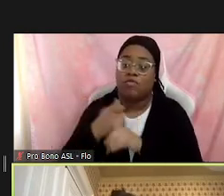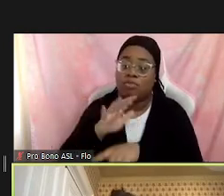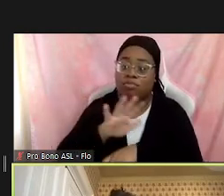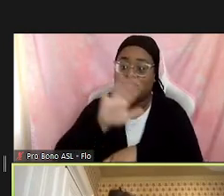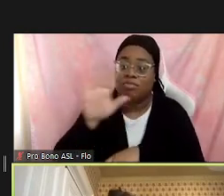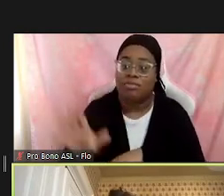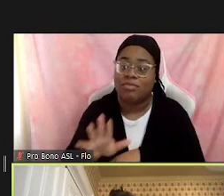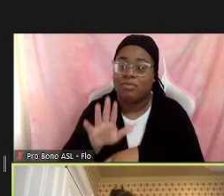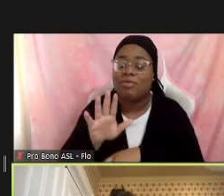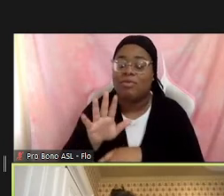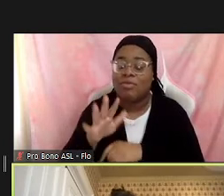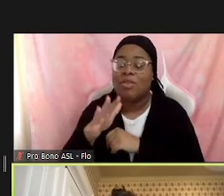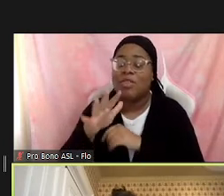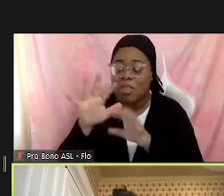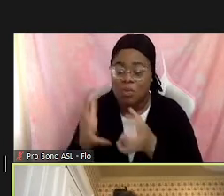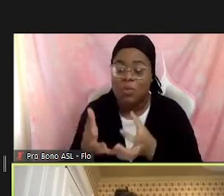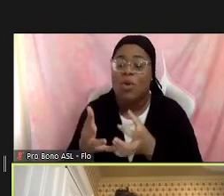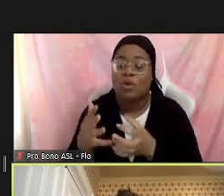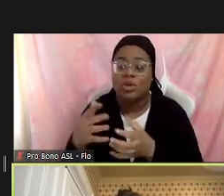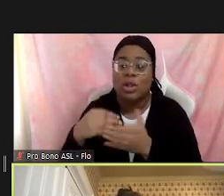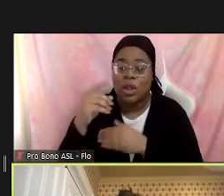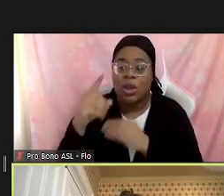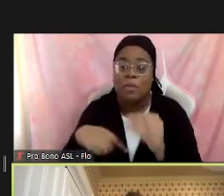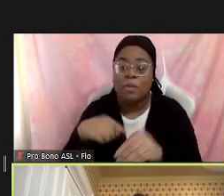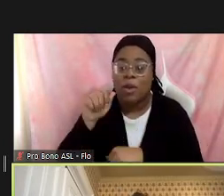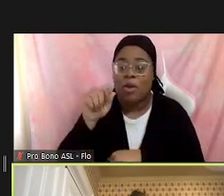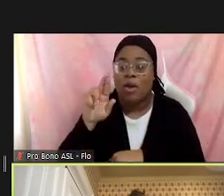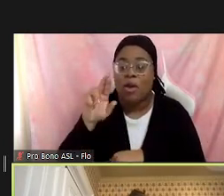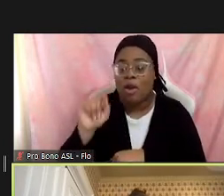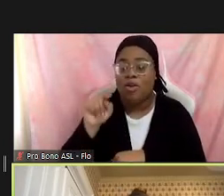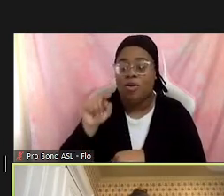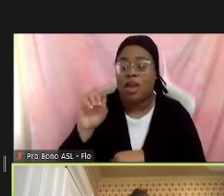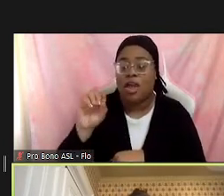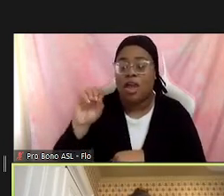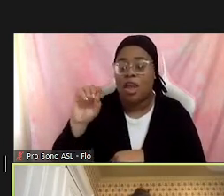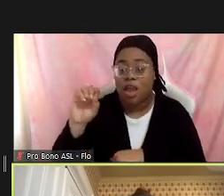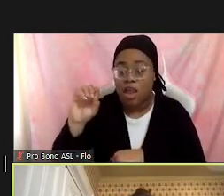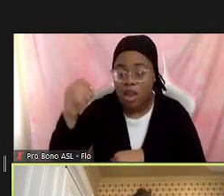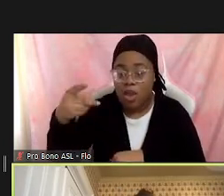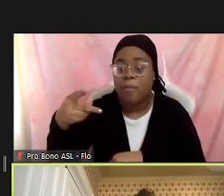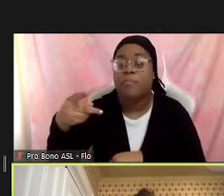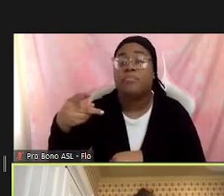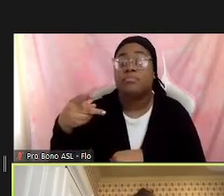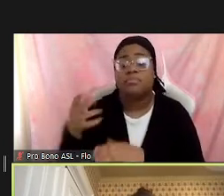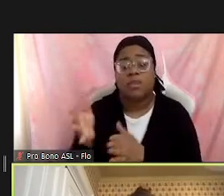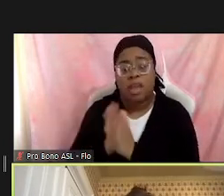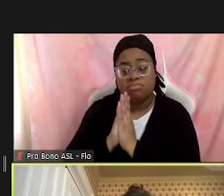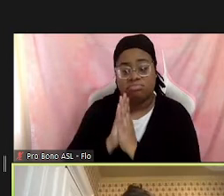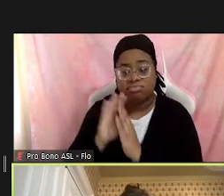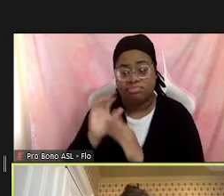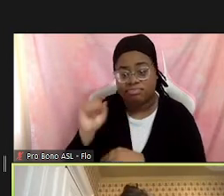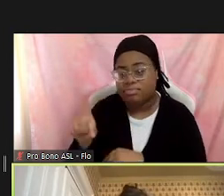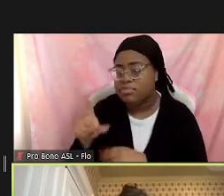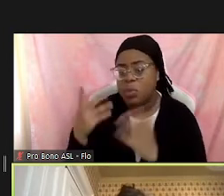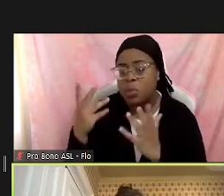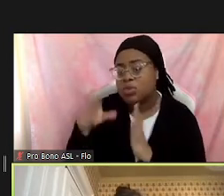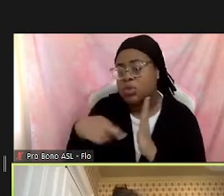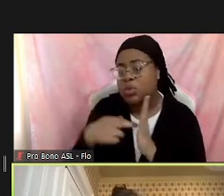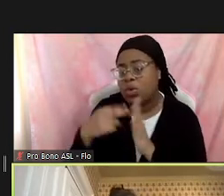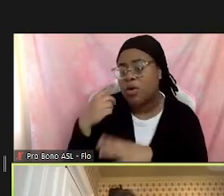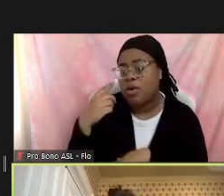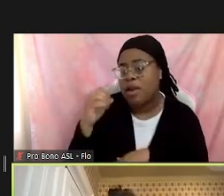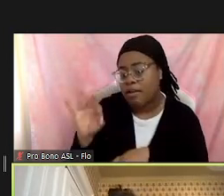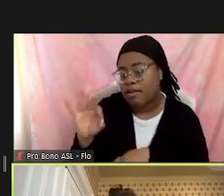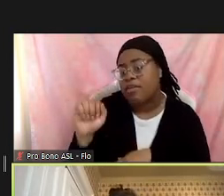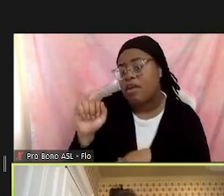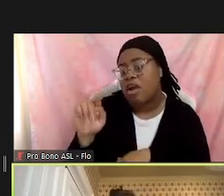to learn about Art.Coop. And we asked them this question: what is the role of Art.Coop in the